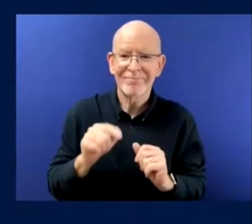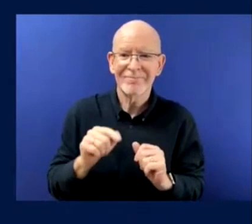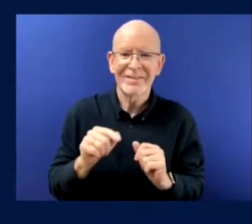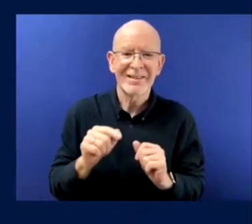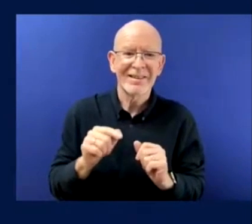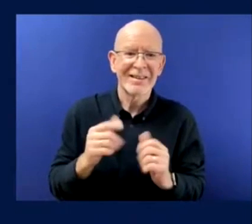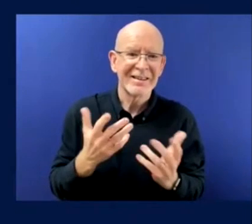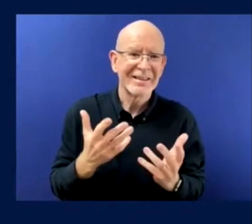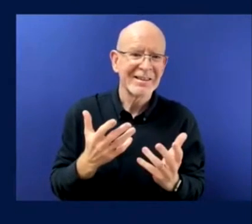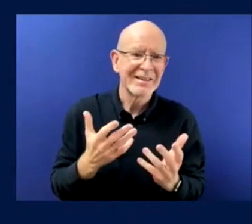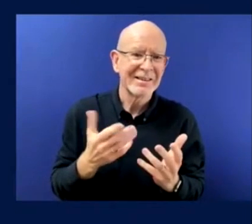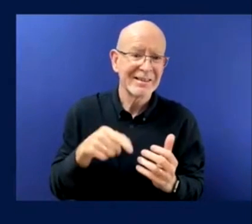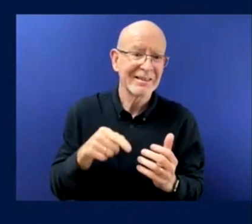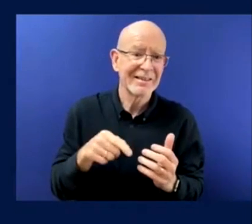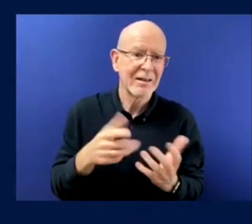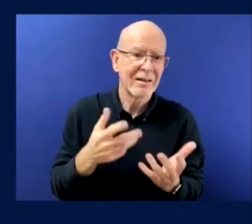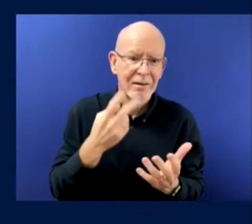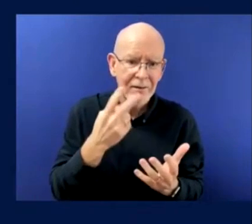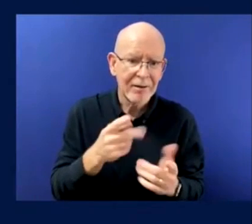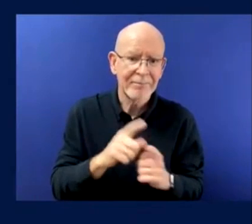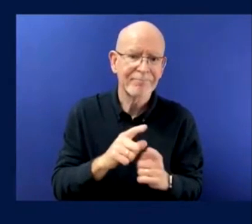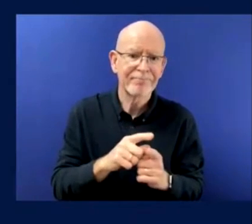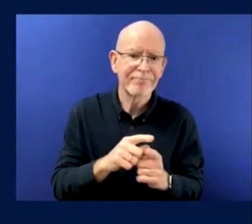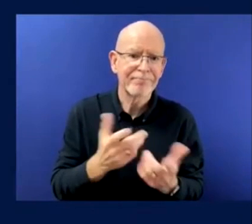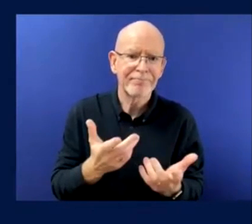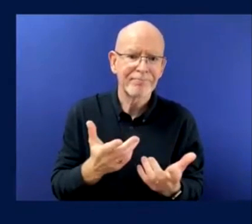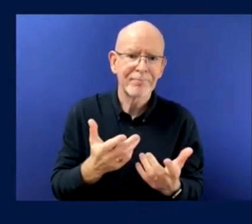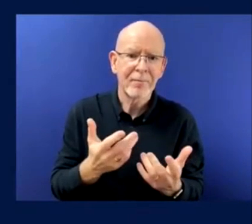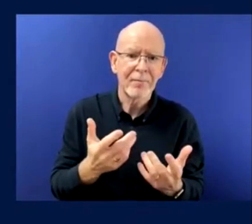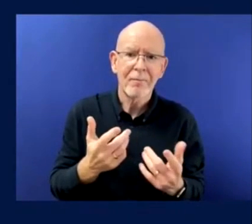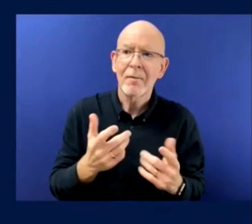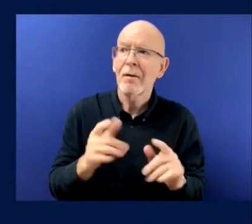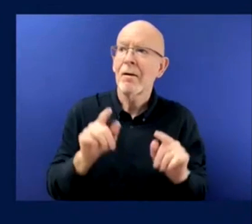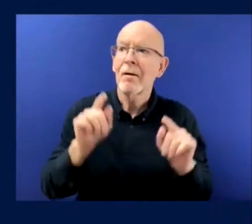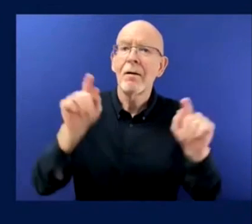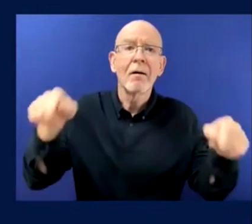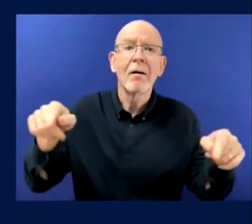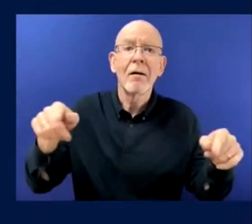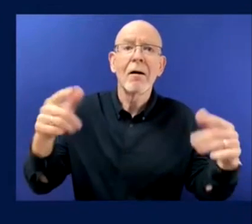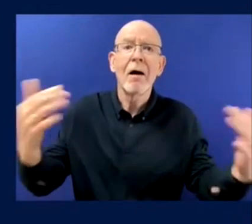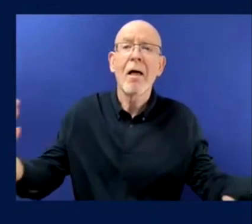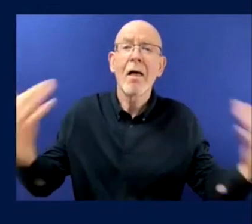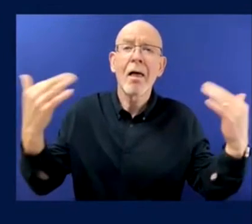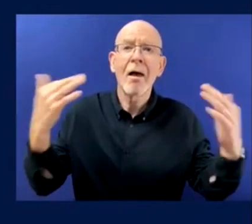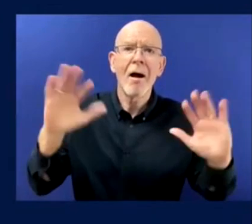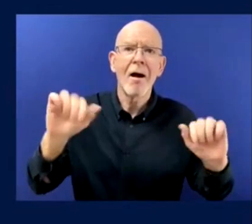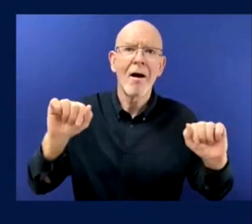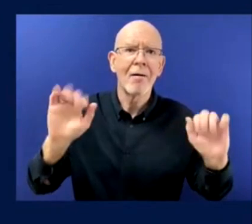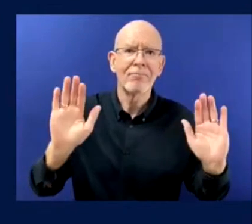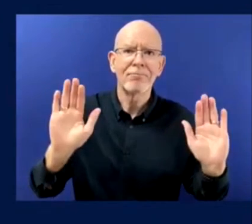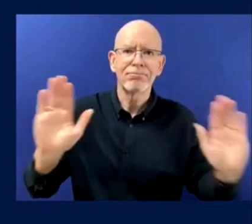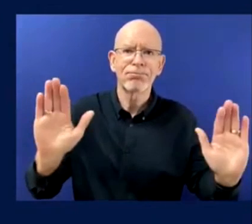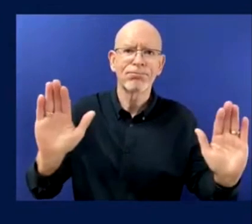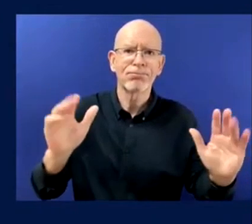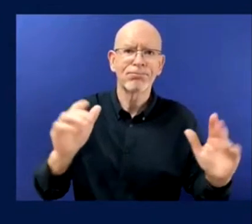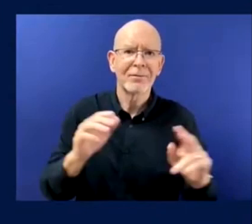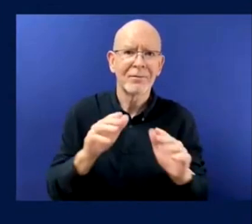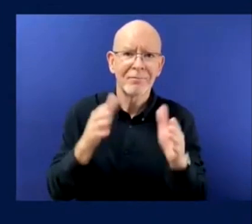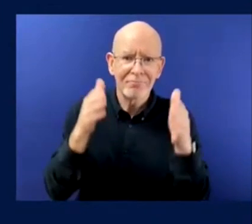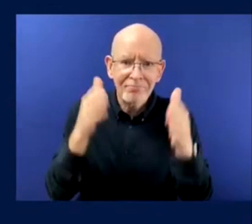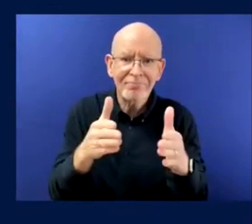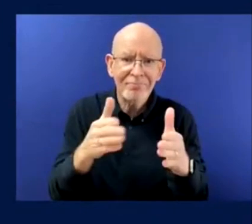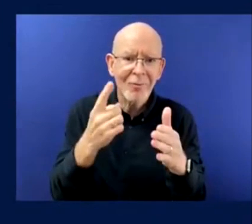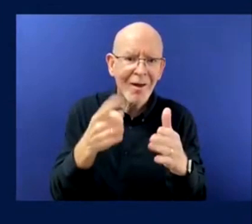a previous hospitality box into the sensory viewing room area where supporters can watch the